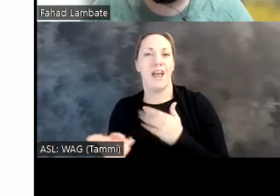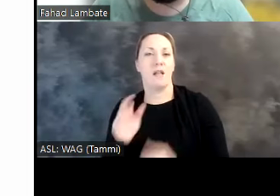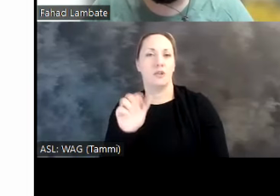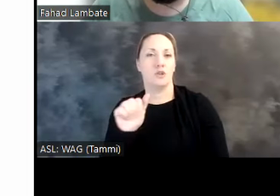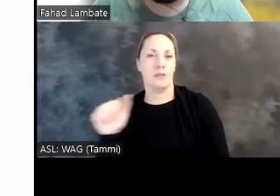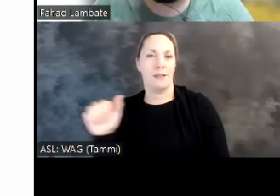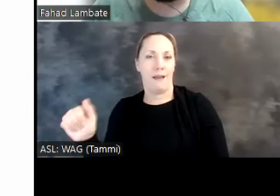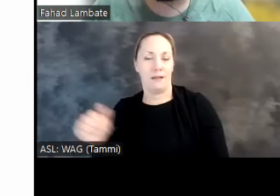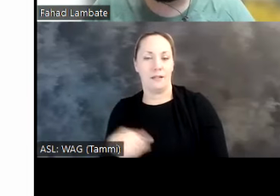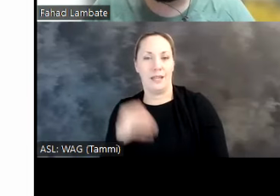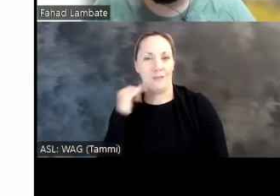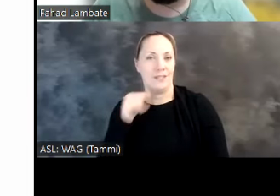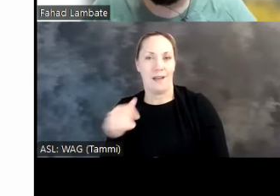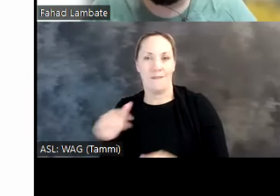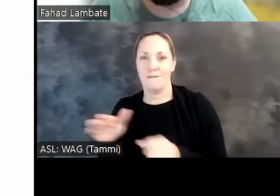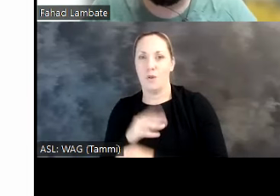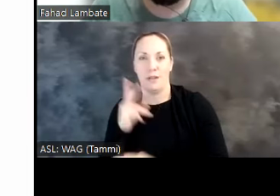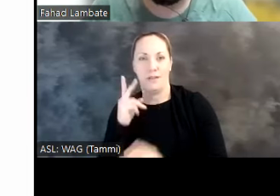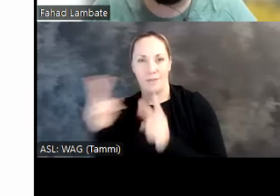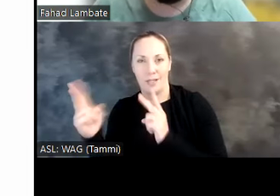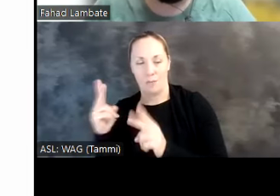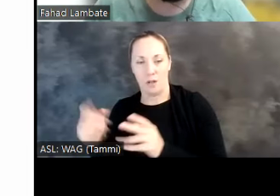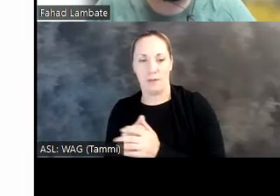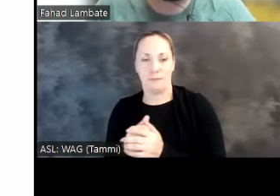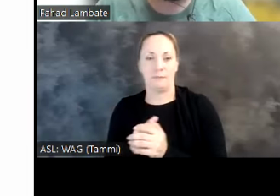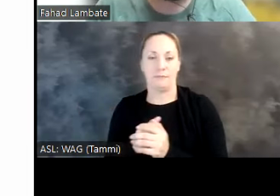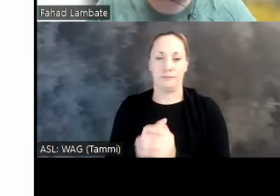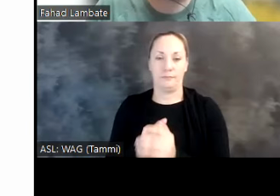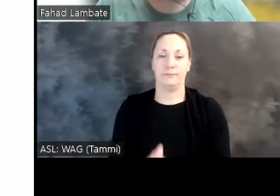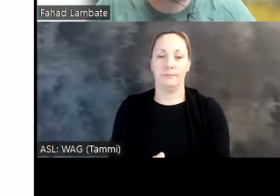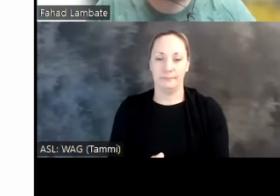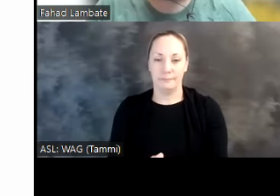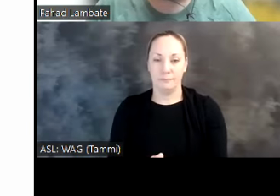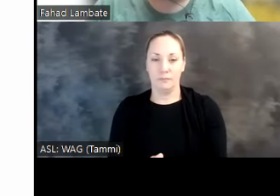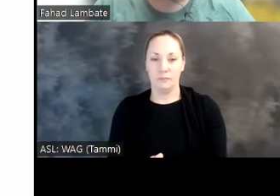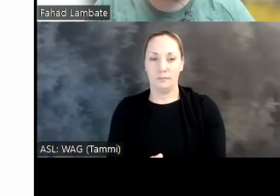basically said it needs to be completely visible.